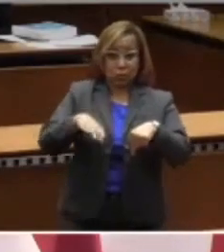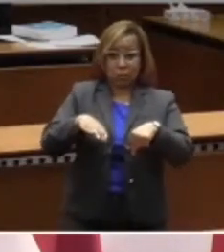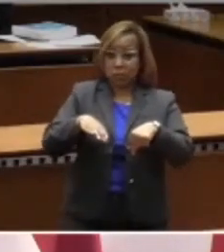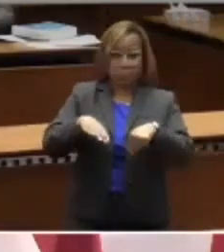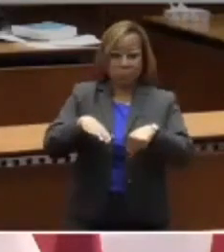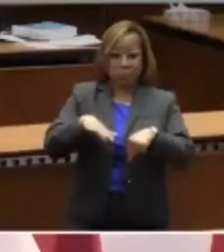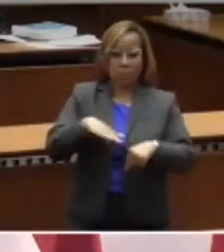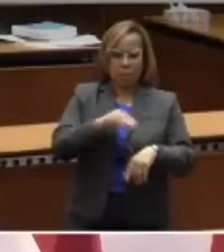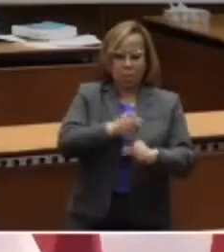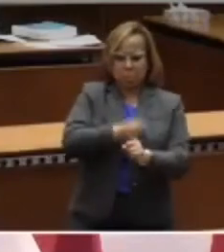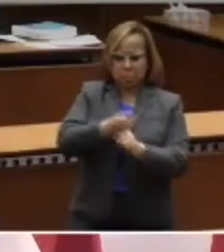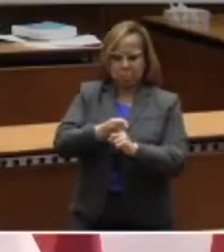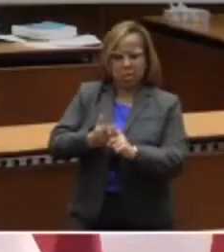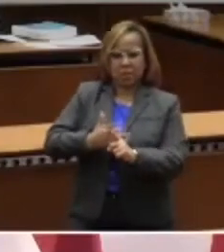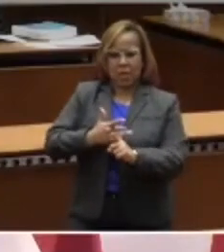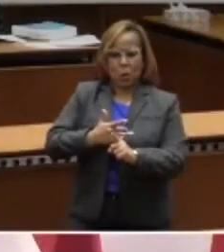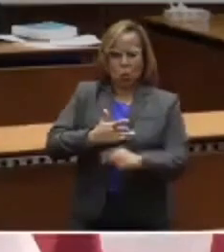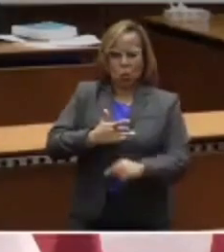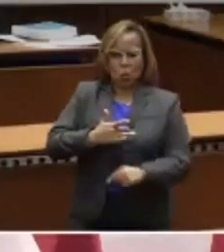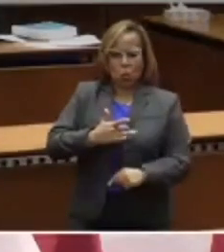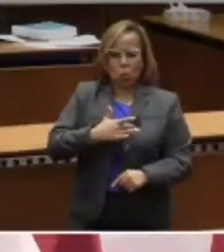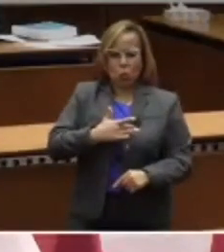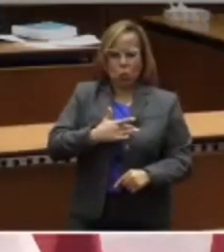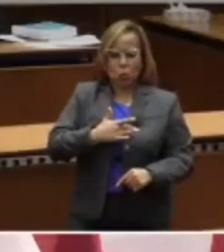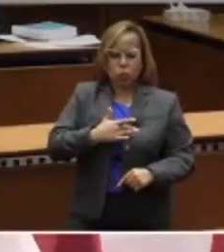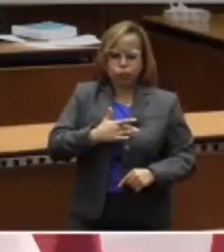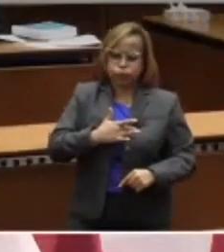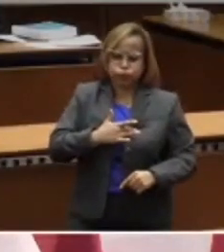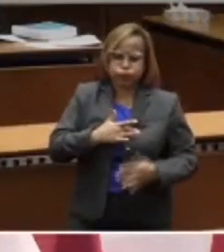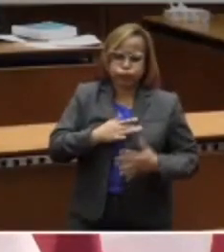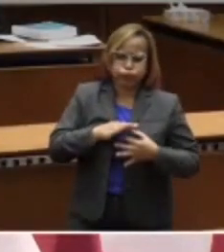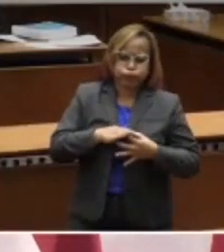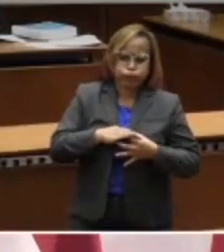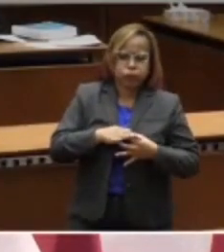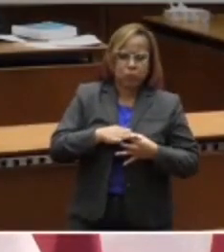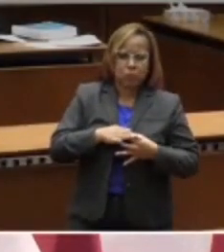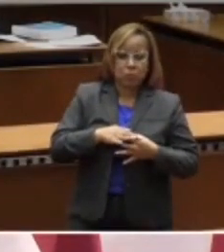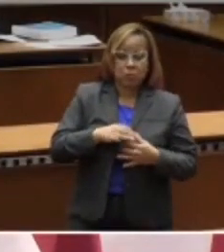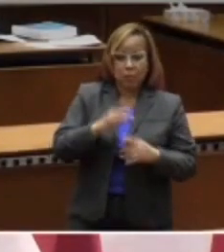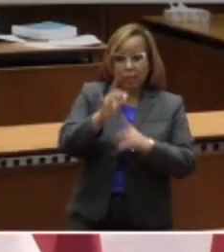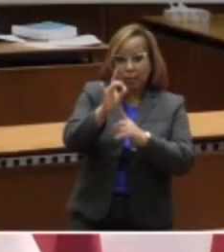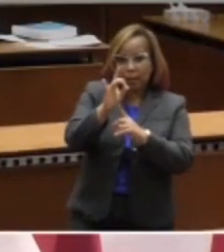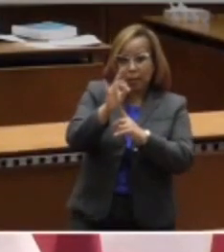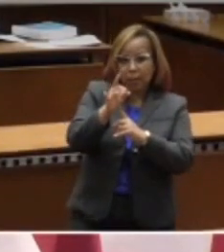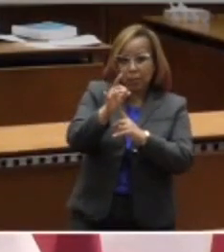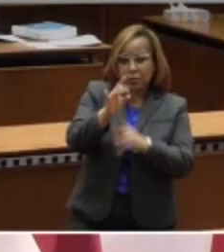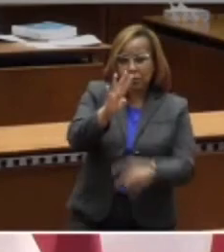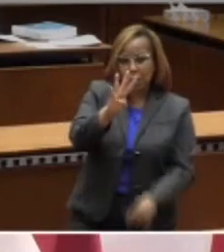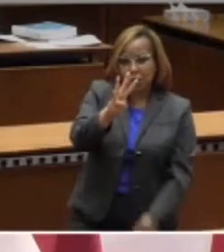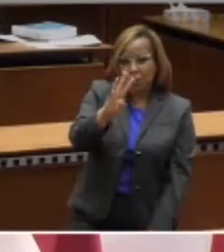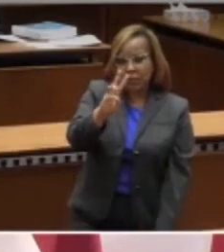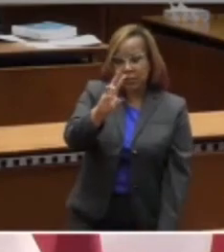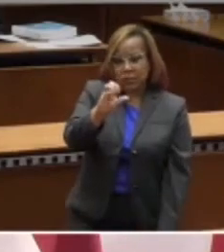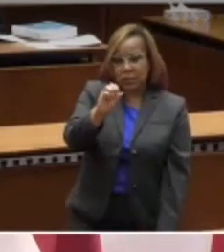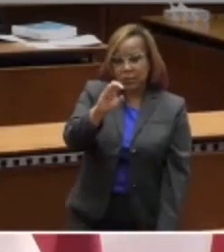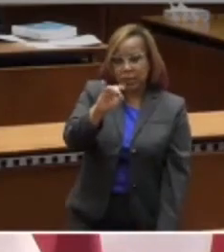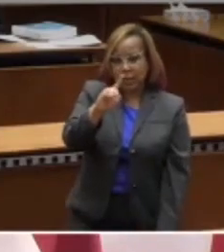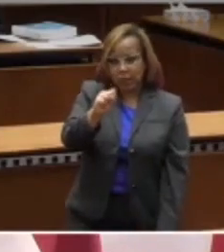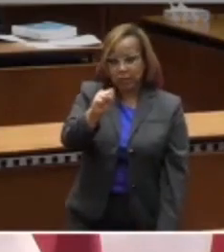but felt here, deeply, profoundly. 8 minutes and 46